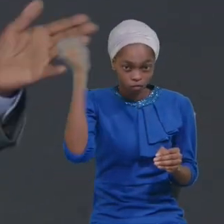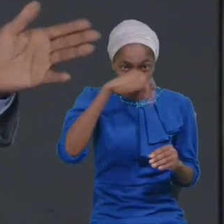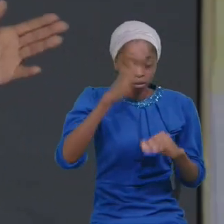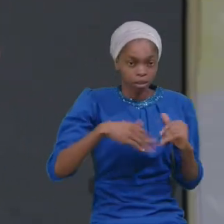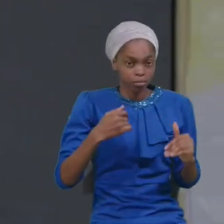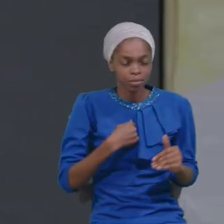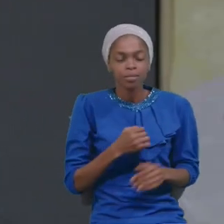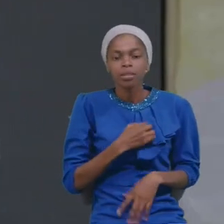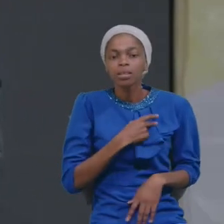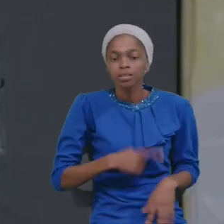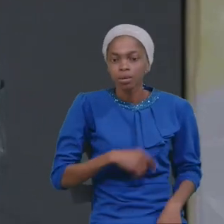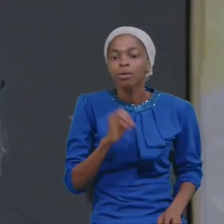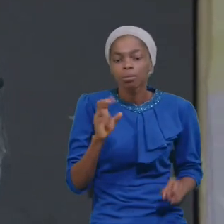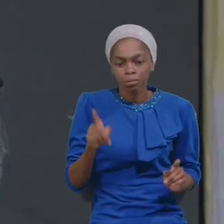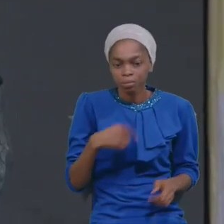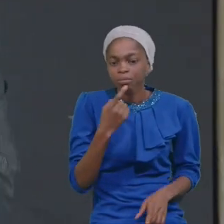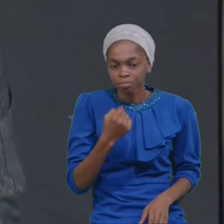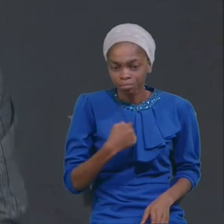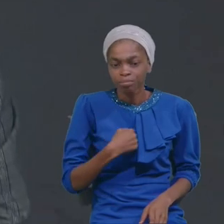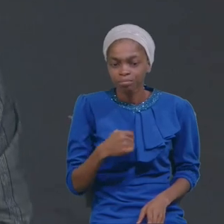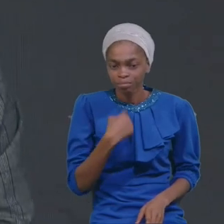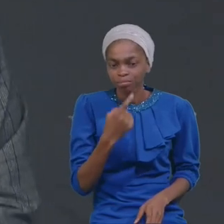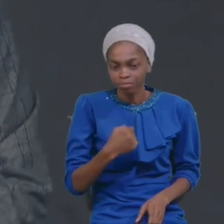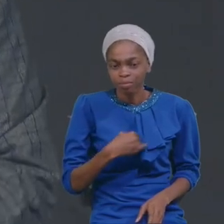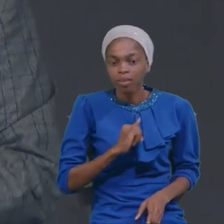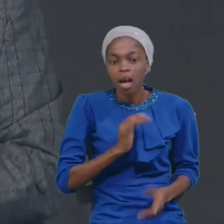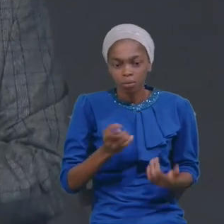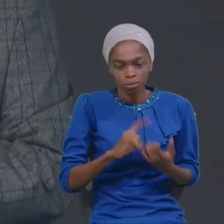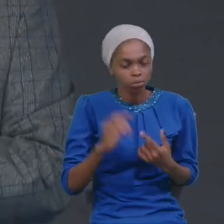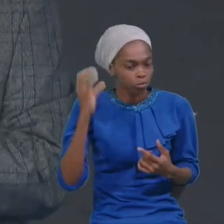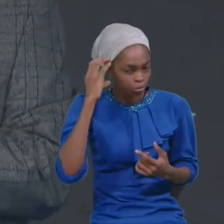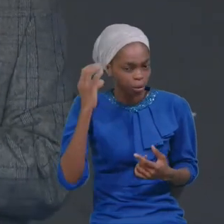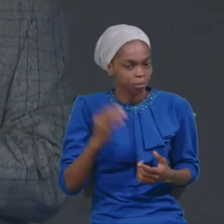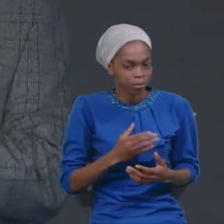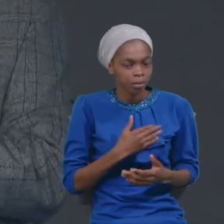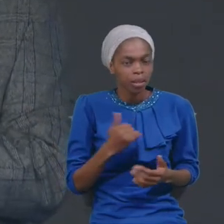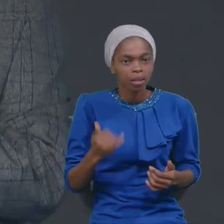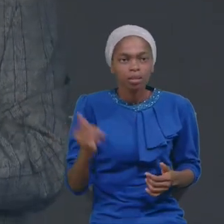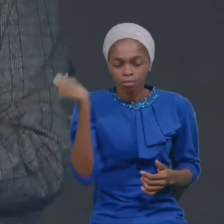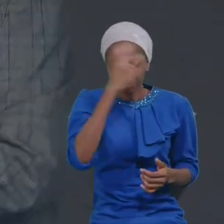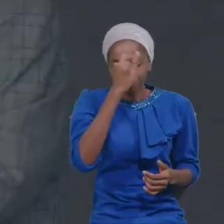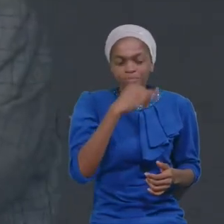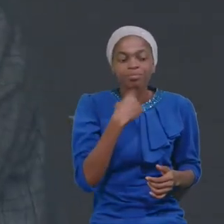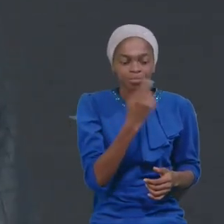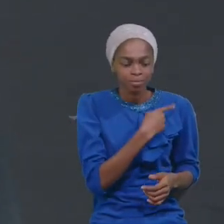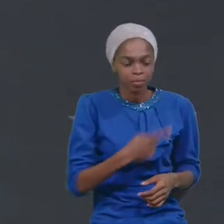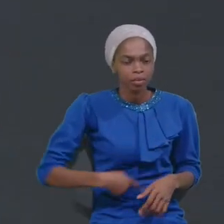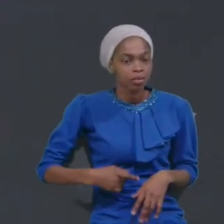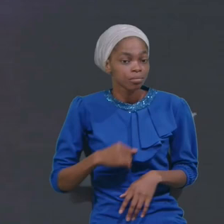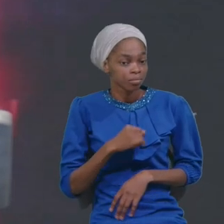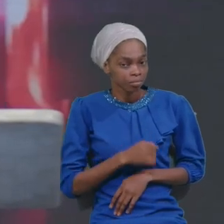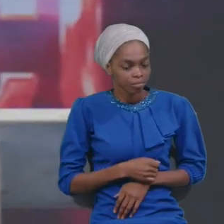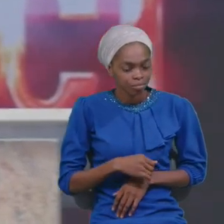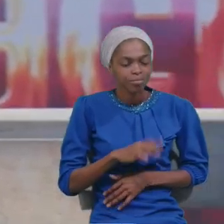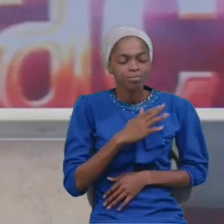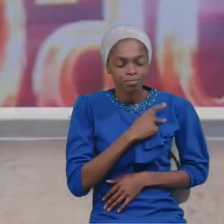And the fool said, your majesty, honorable, you are going on